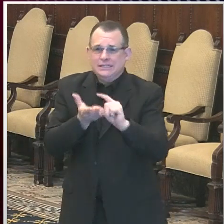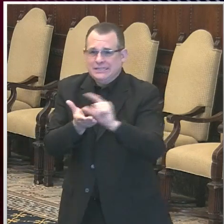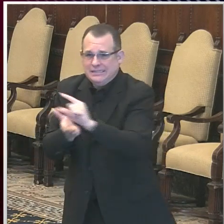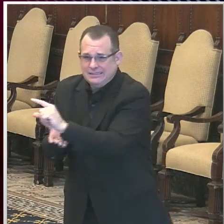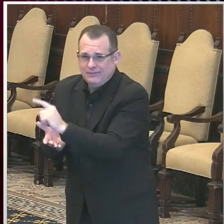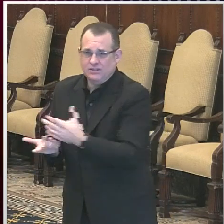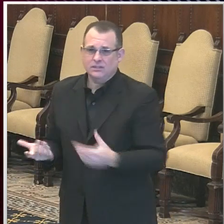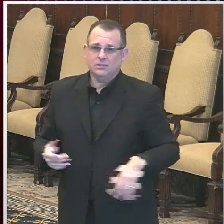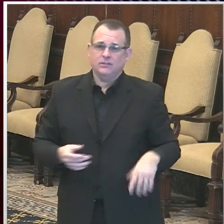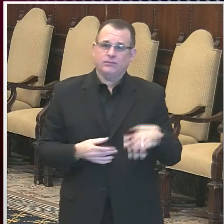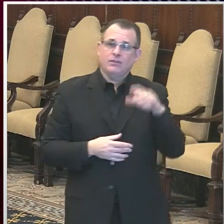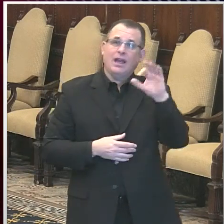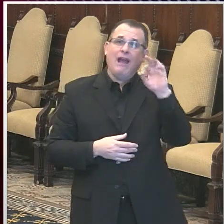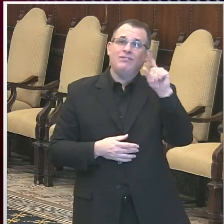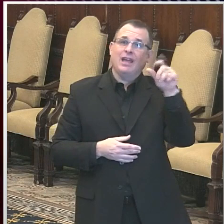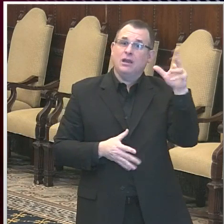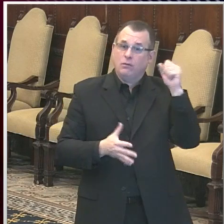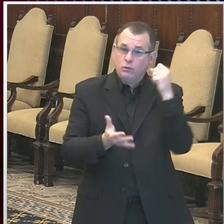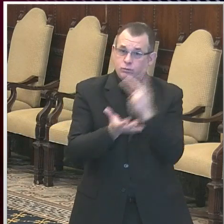tests?